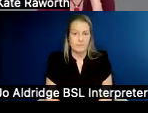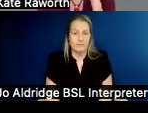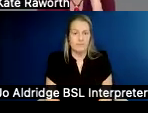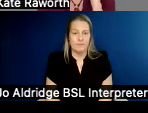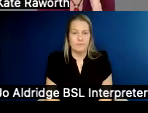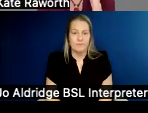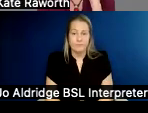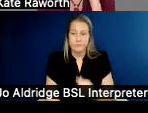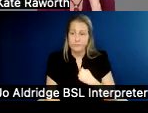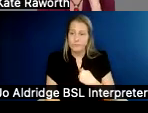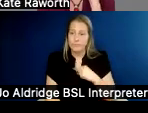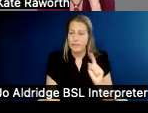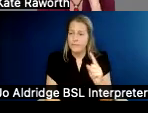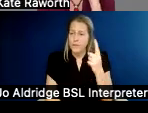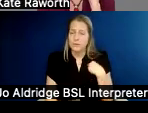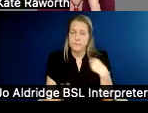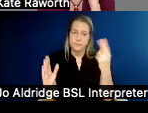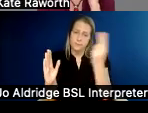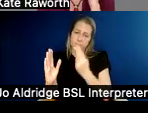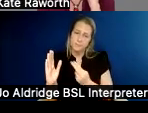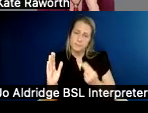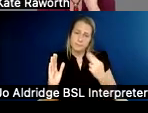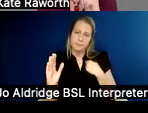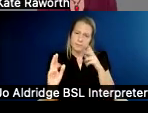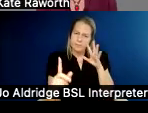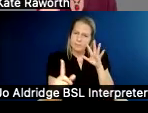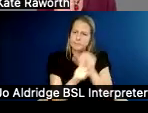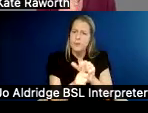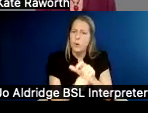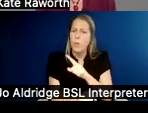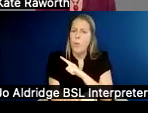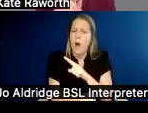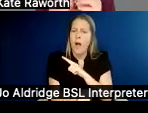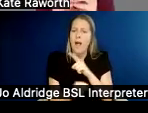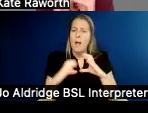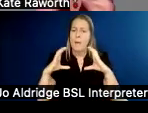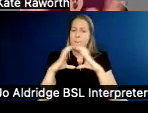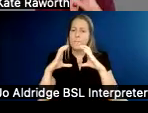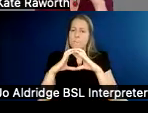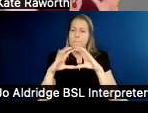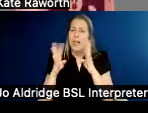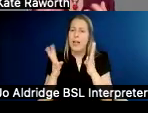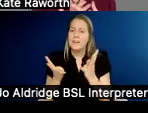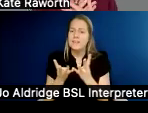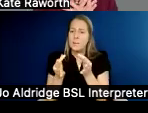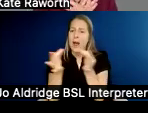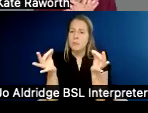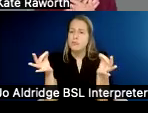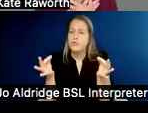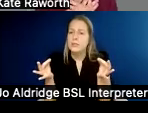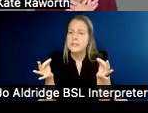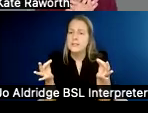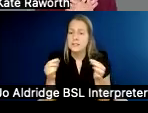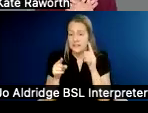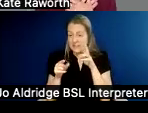this donut because I saw the diagram of planetary boundaries, and that's there in the bottom right-hand corner with the big red overshoots. I sat at my desk